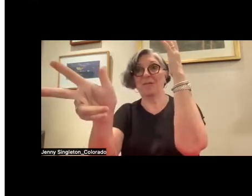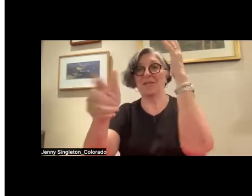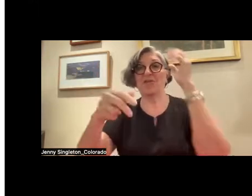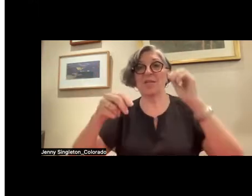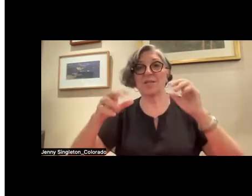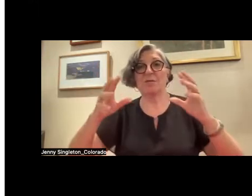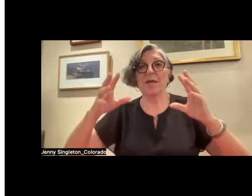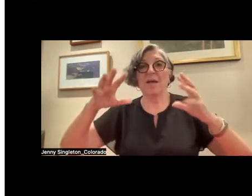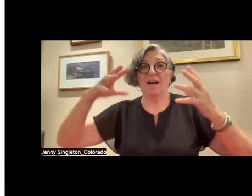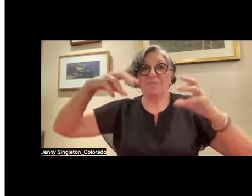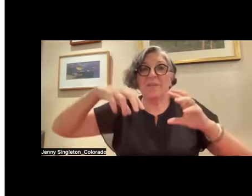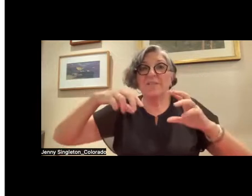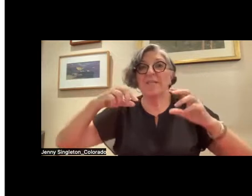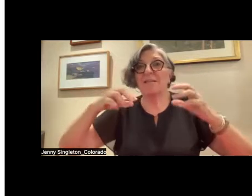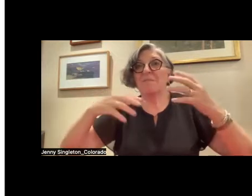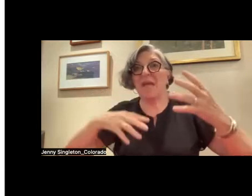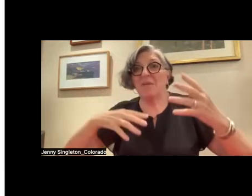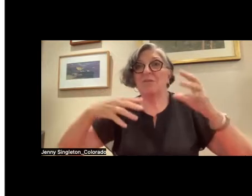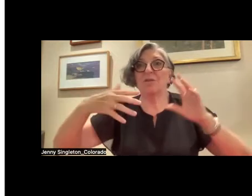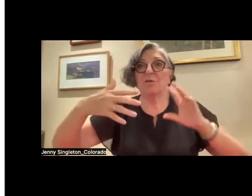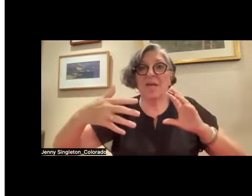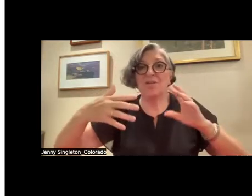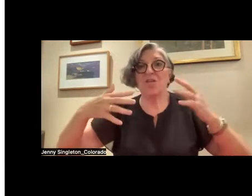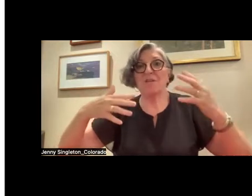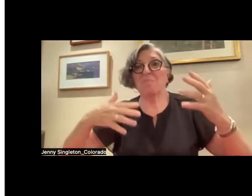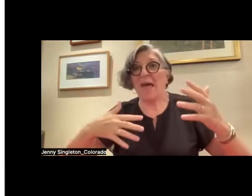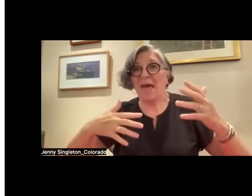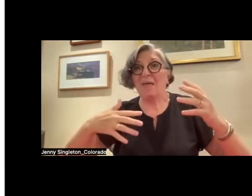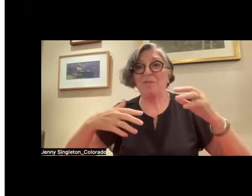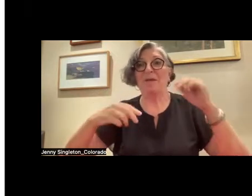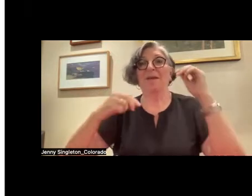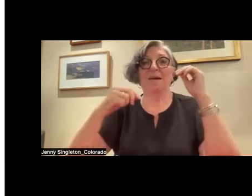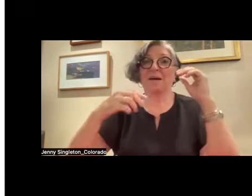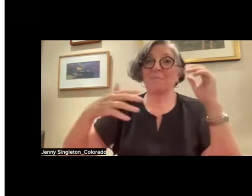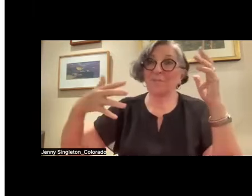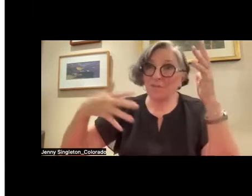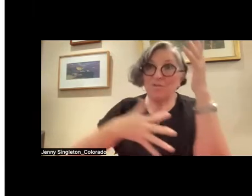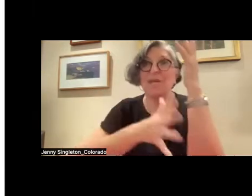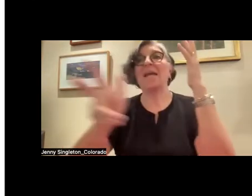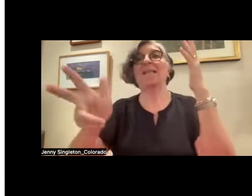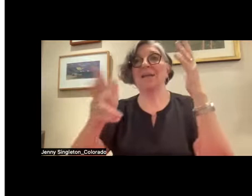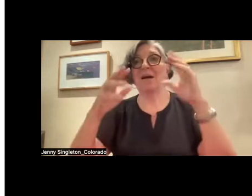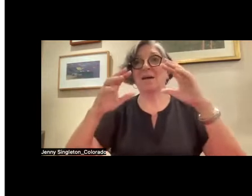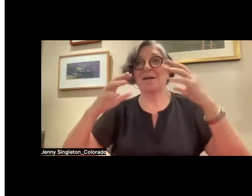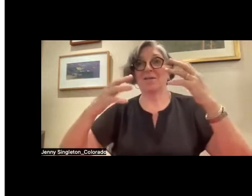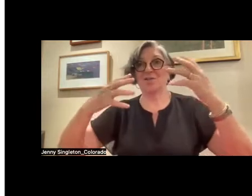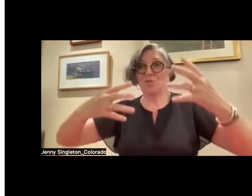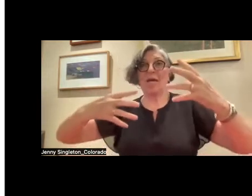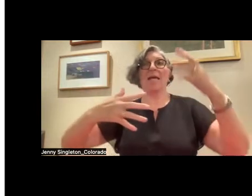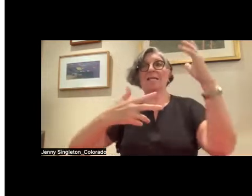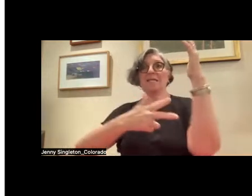narrowly missing a tree. So I've built in manner, location, path to create